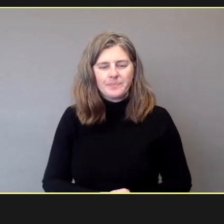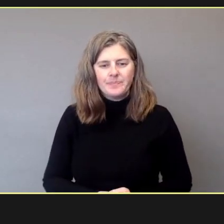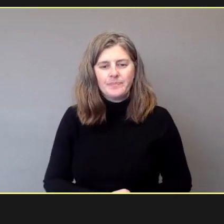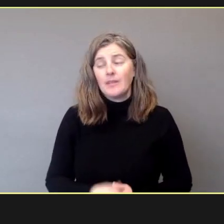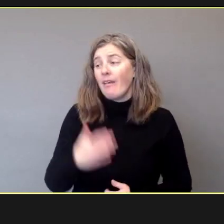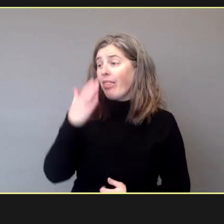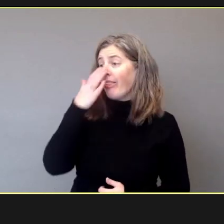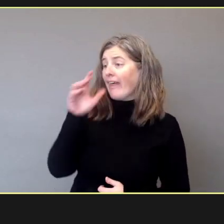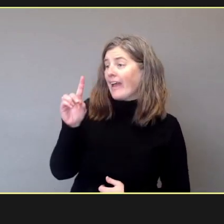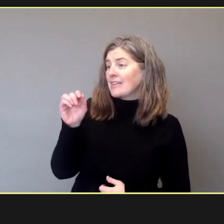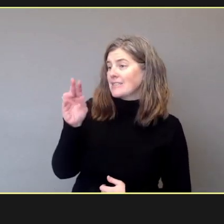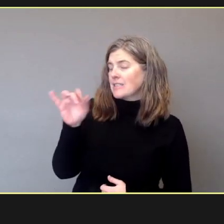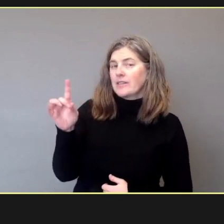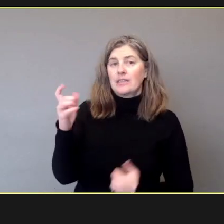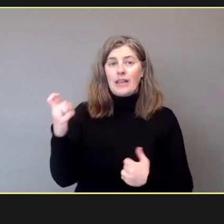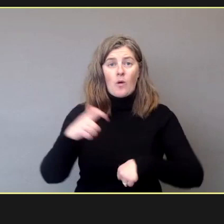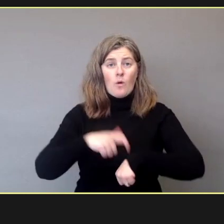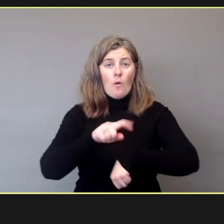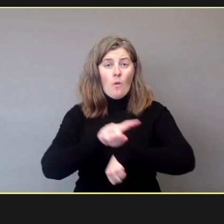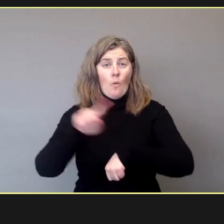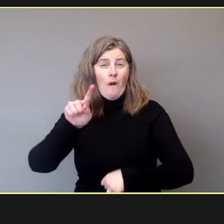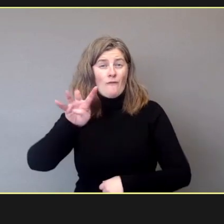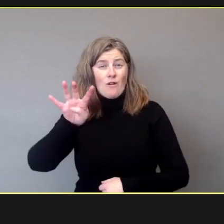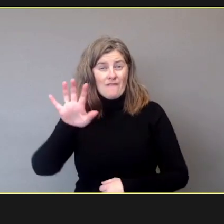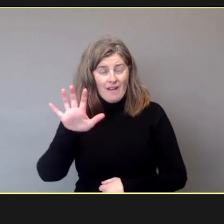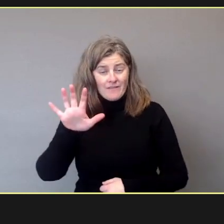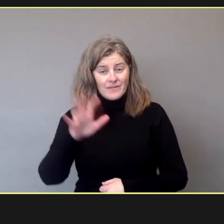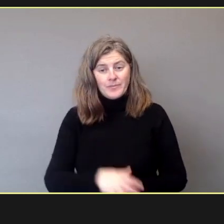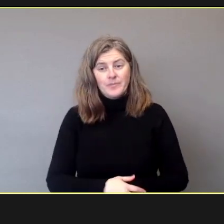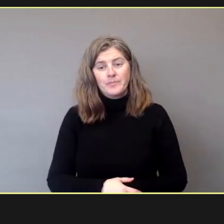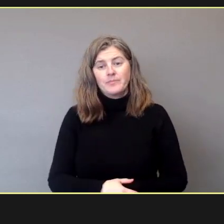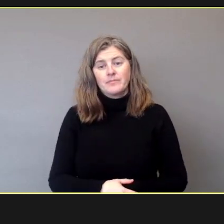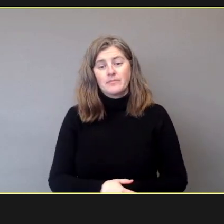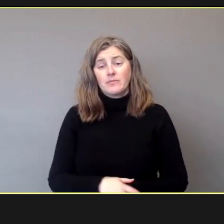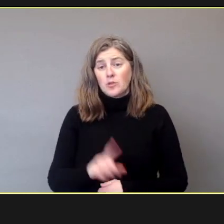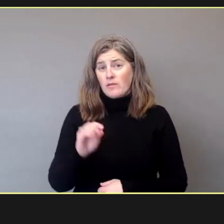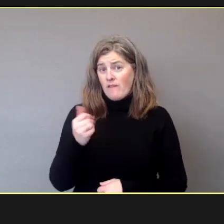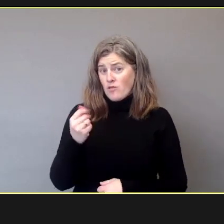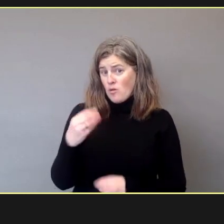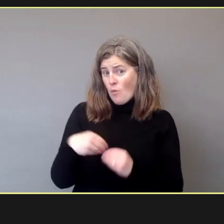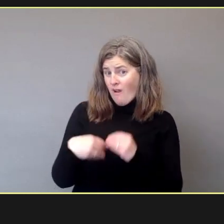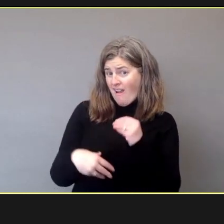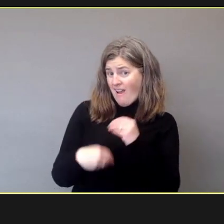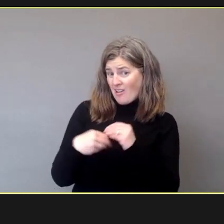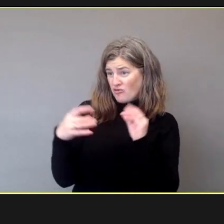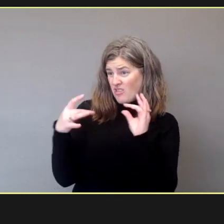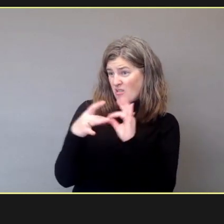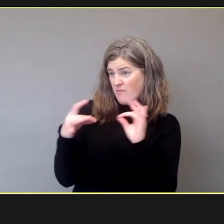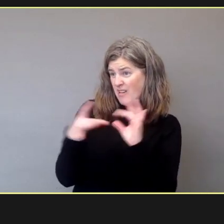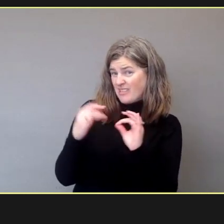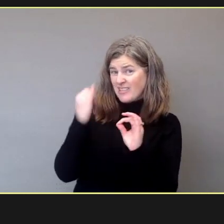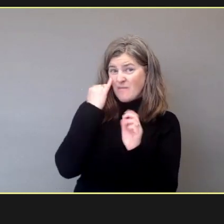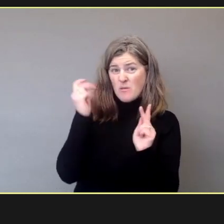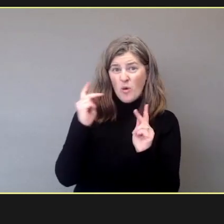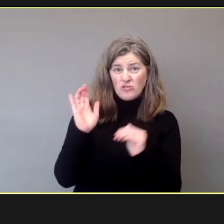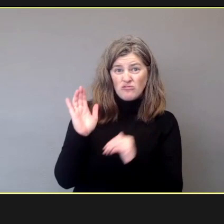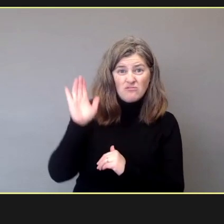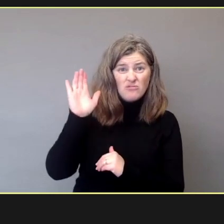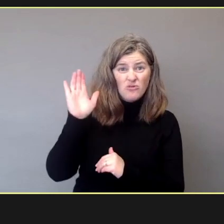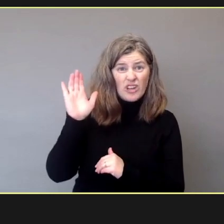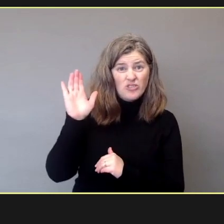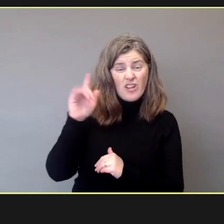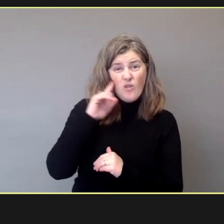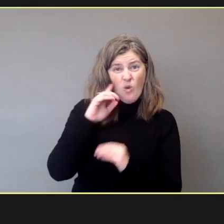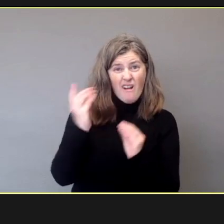Thanks, David. We're at 1:45. Do you have a few extra minutes if there are folks who want to raise their